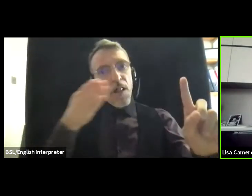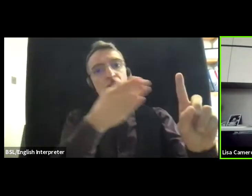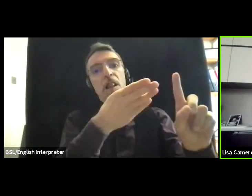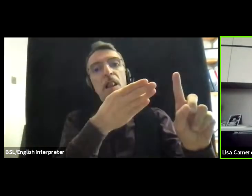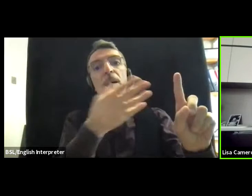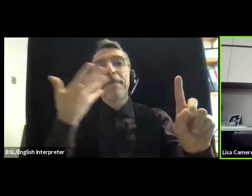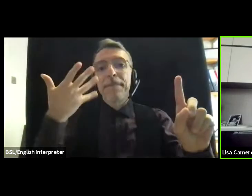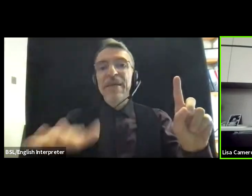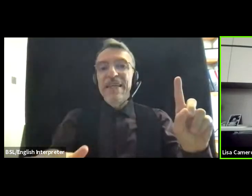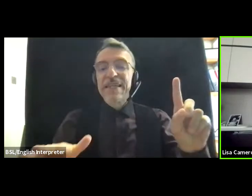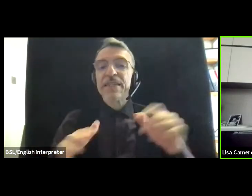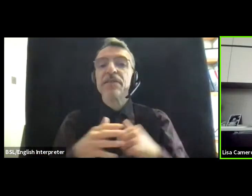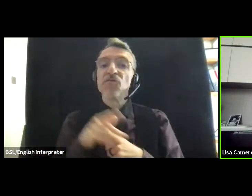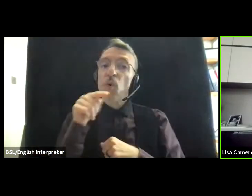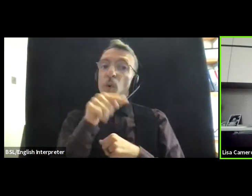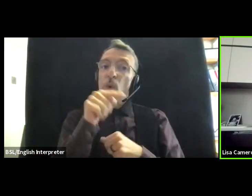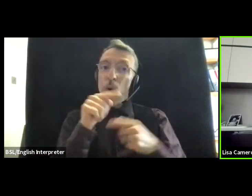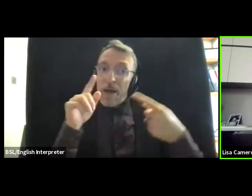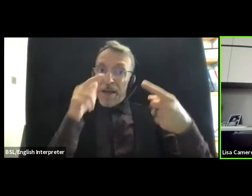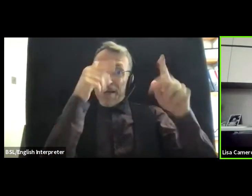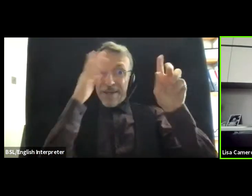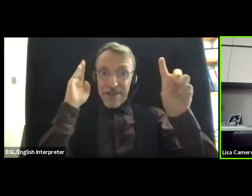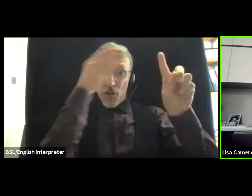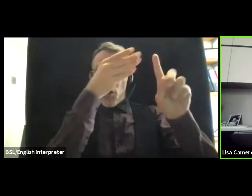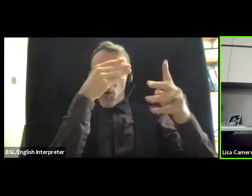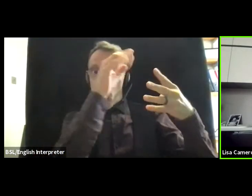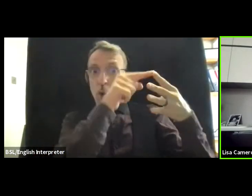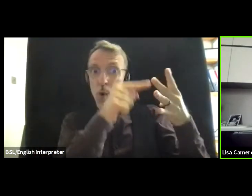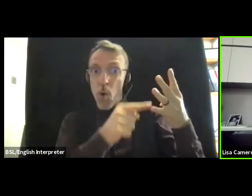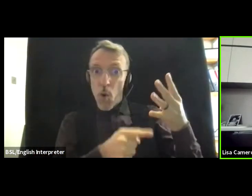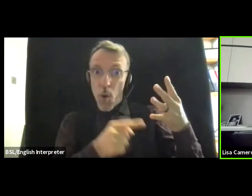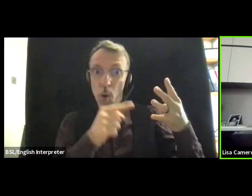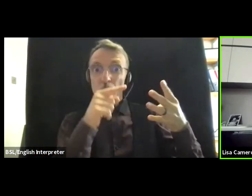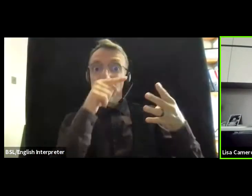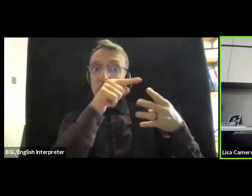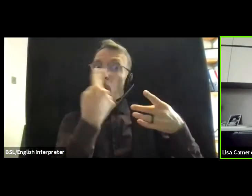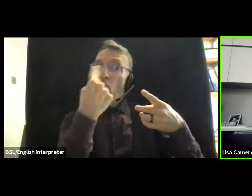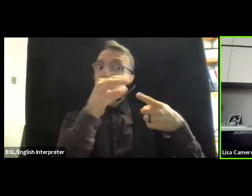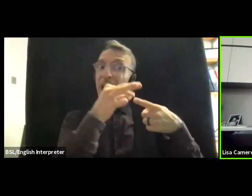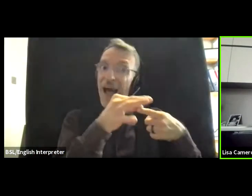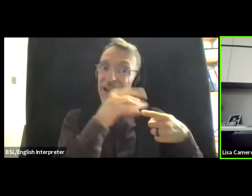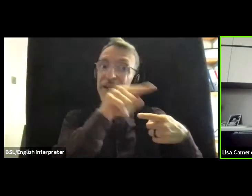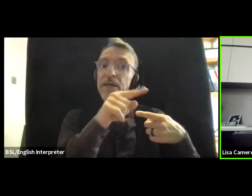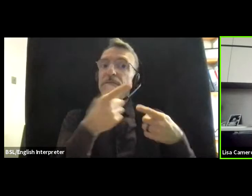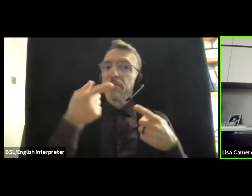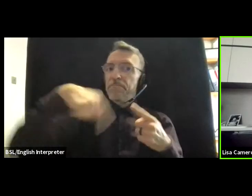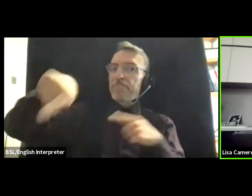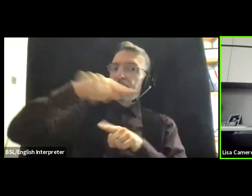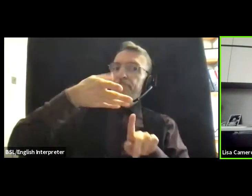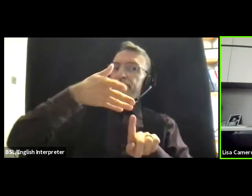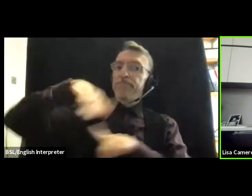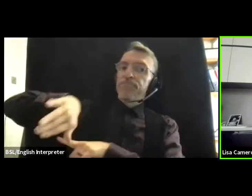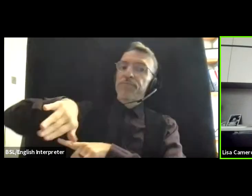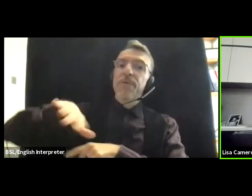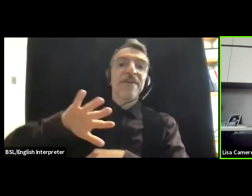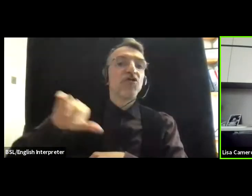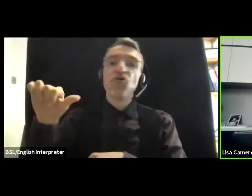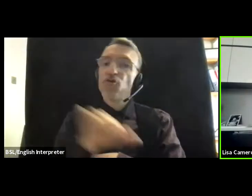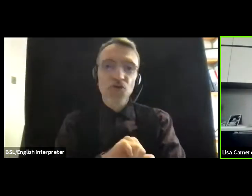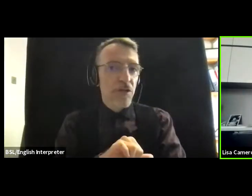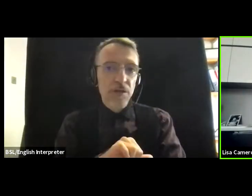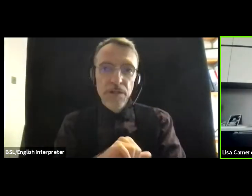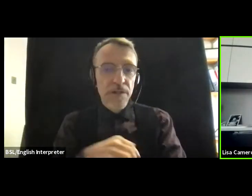one of those very key goals is that no one should be left behind. And I think it is just so